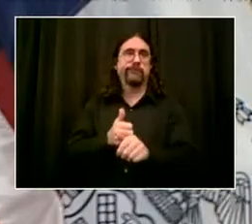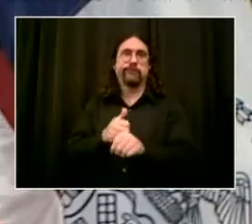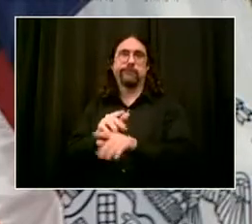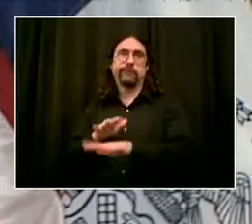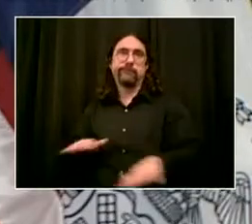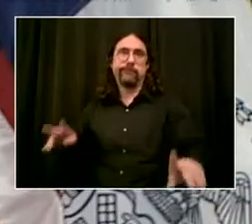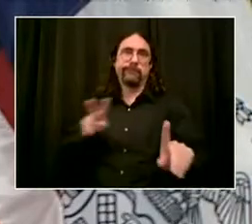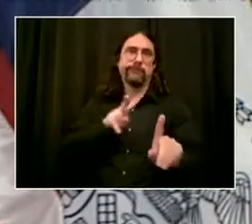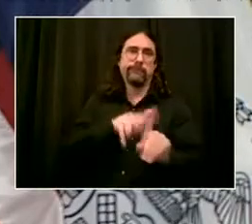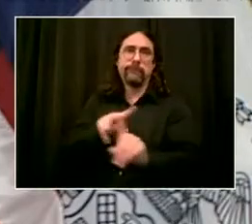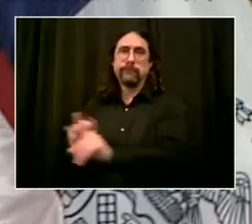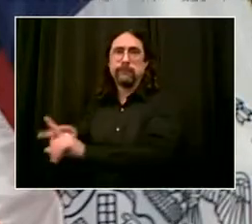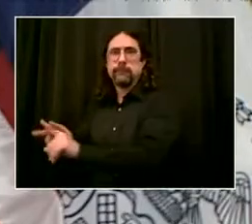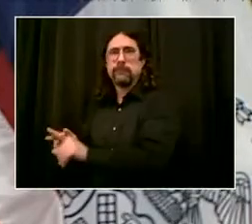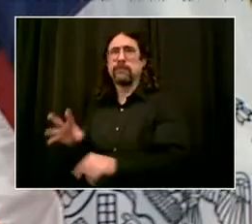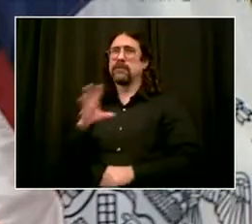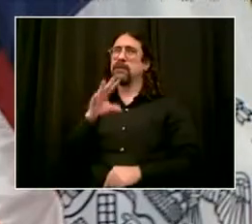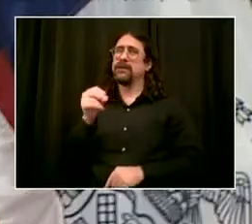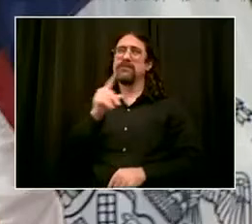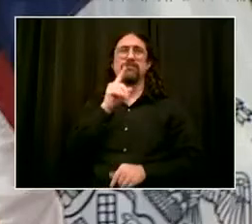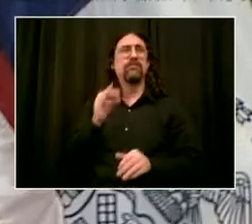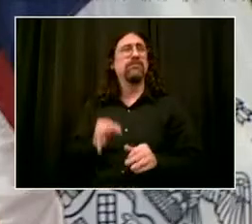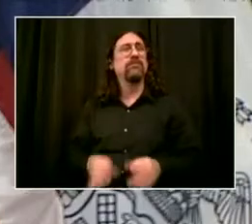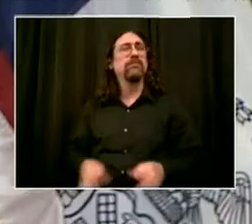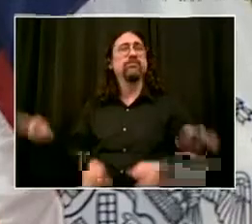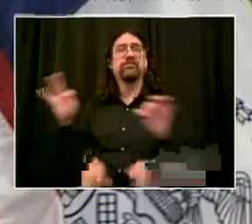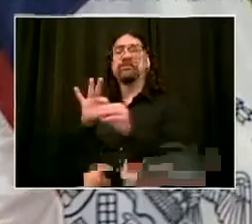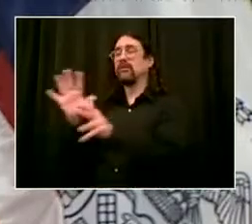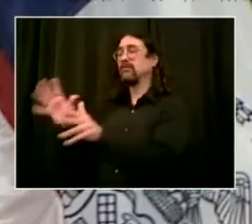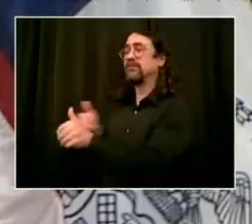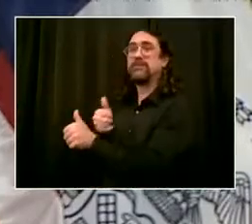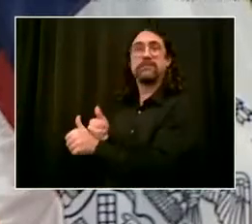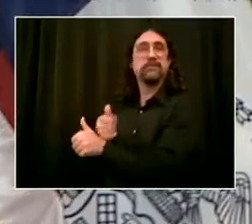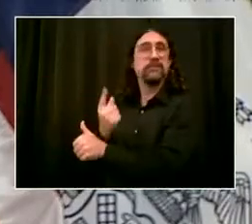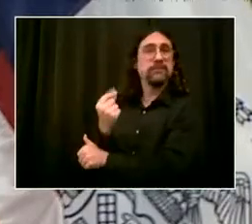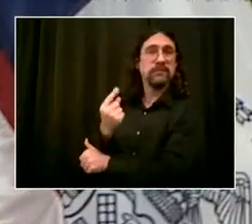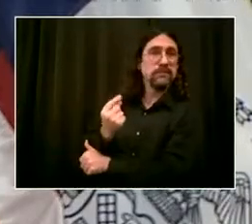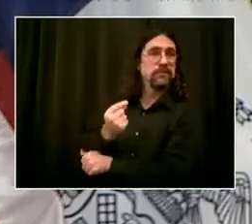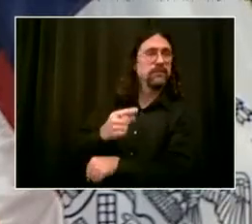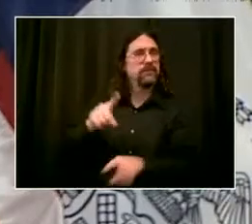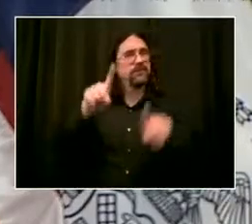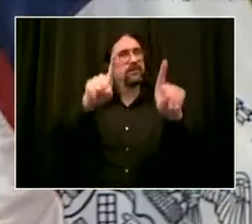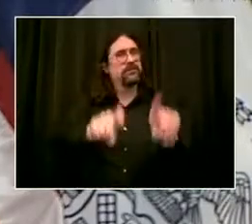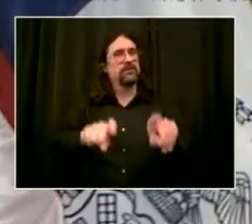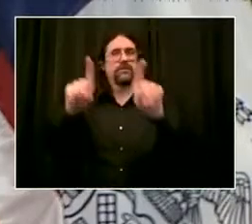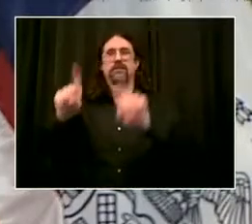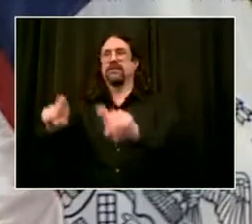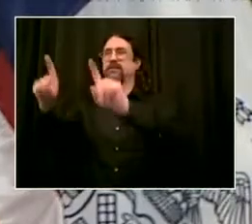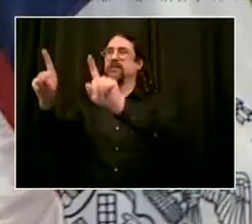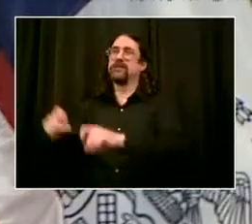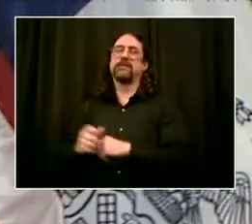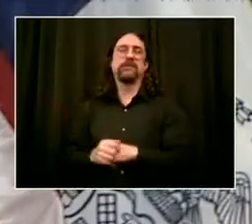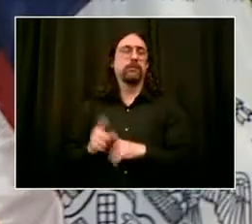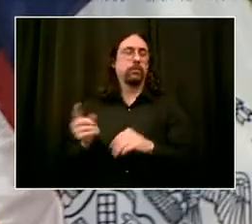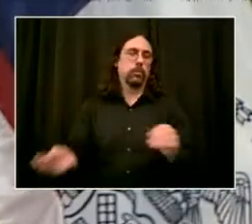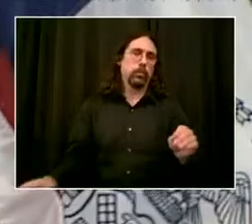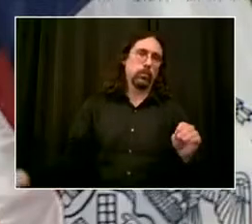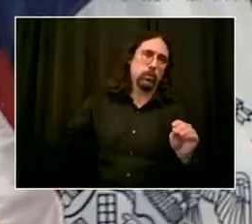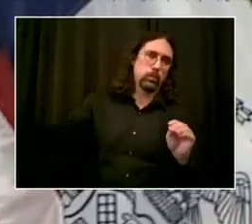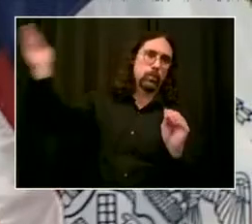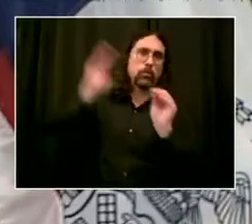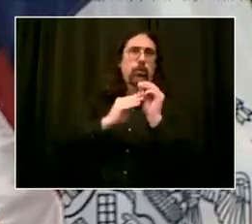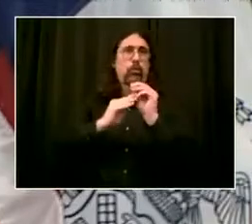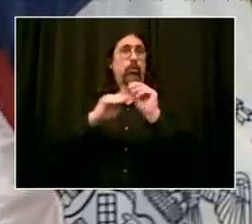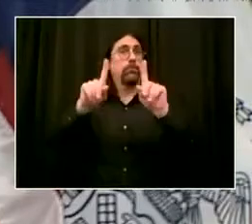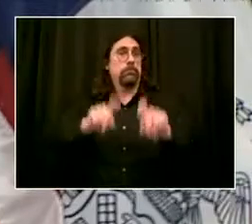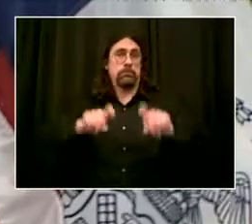proactive approach but we can do it testing has to be done in fact in advance of kids